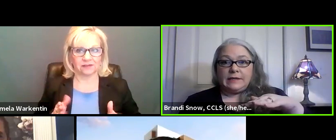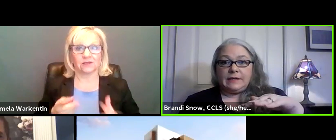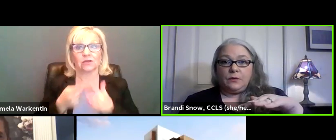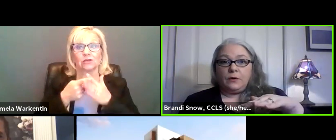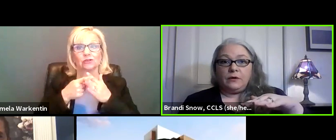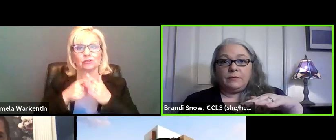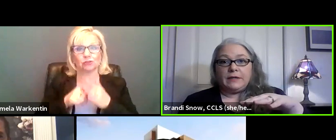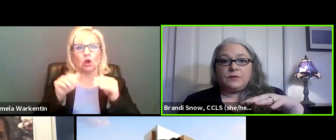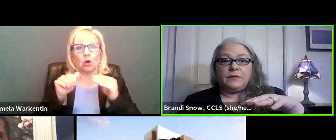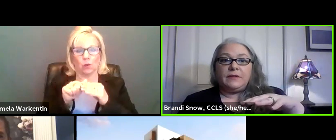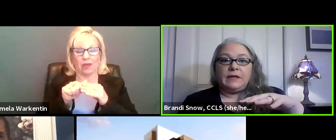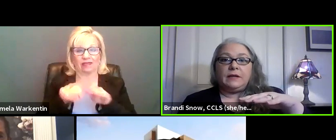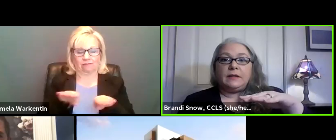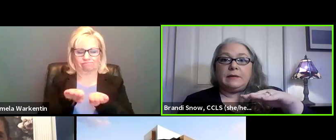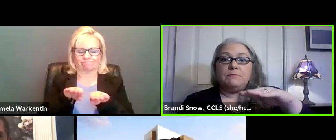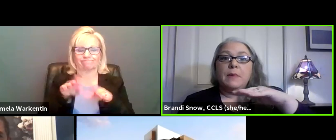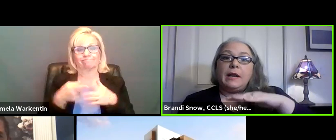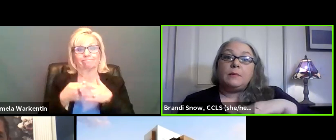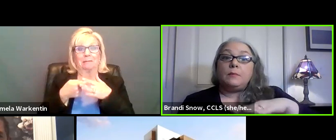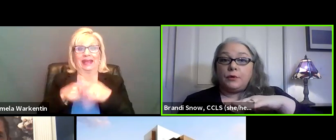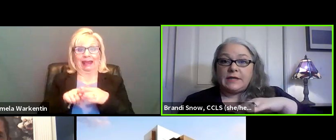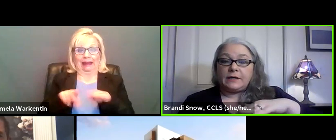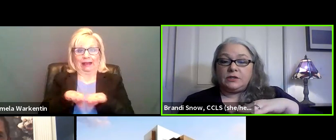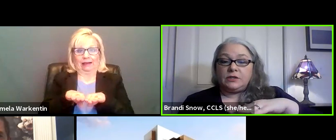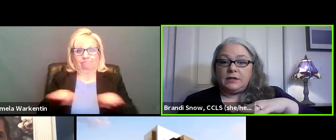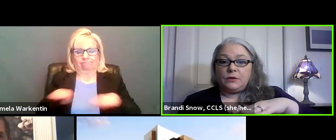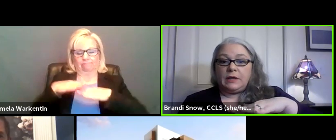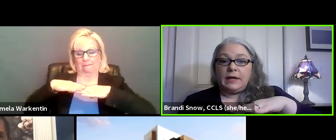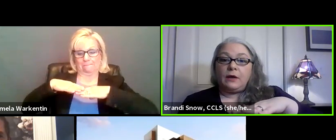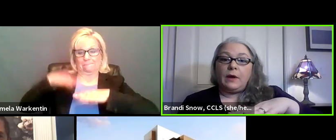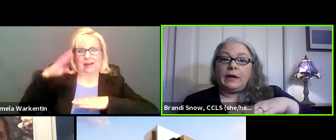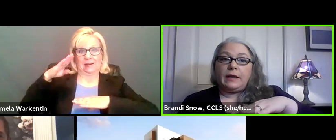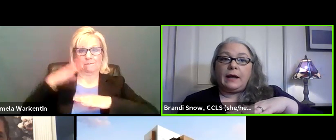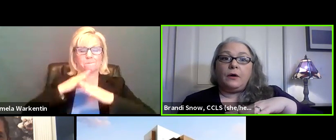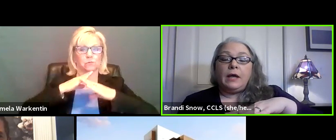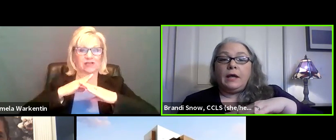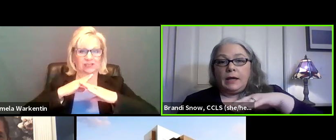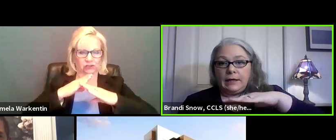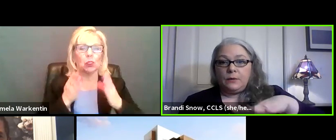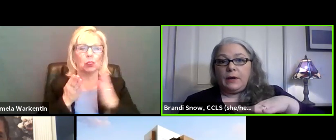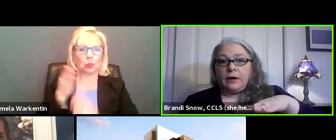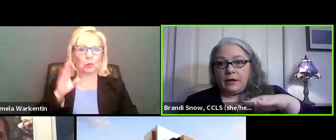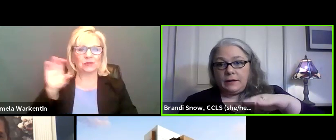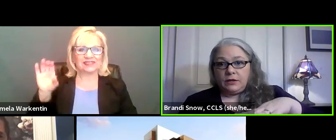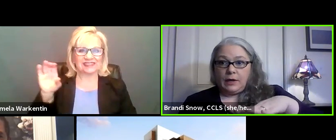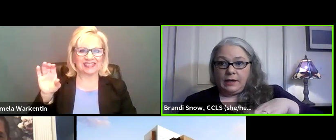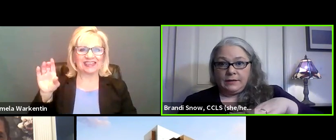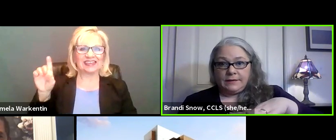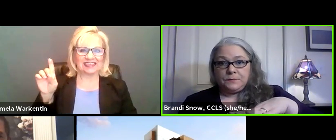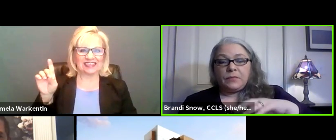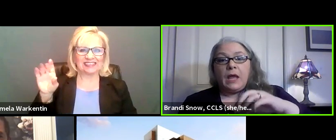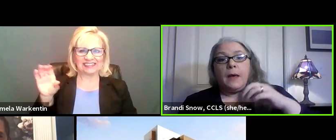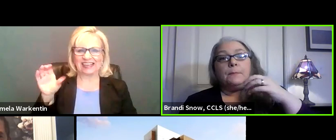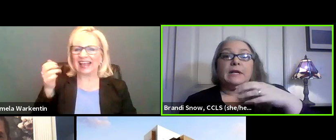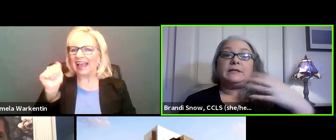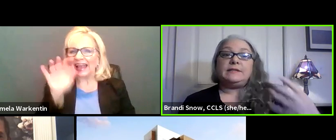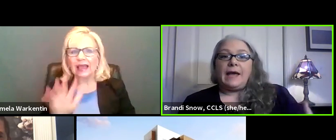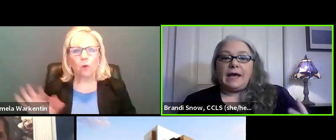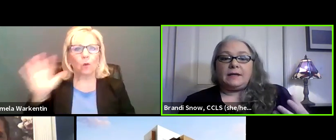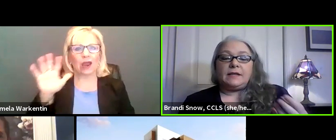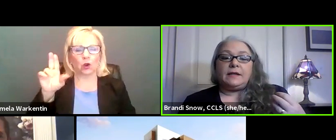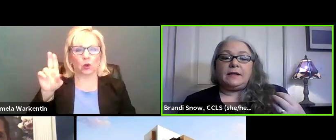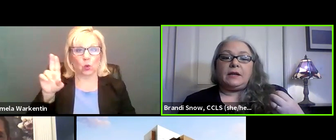the CDC order. It's sort of the minimum protection that you can get right now anywhere in the US. But